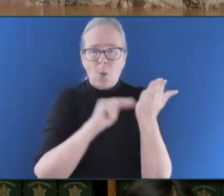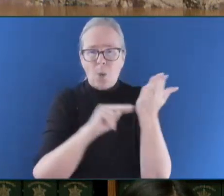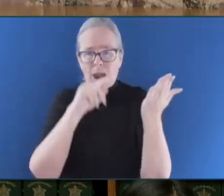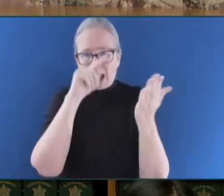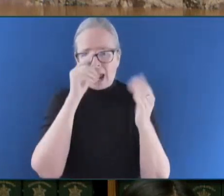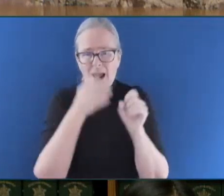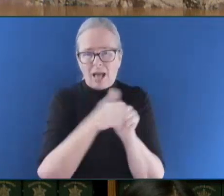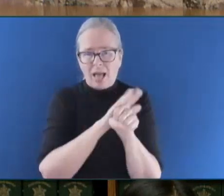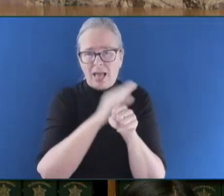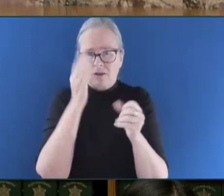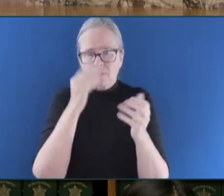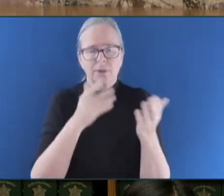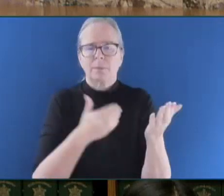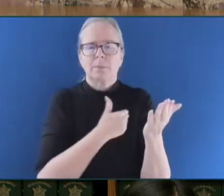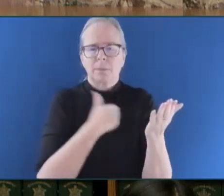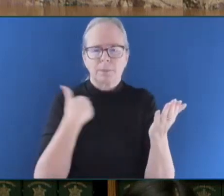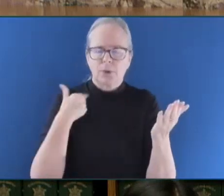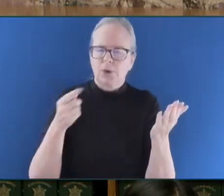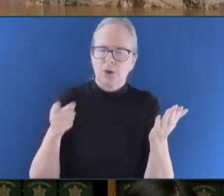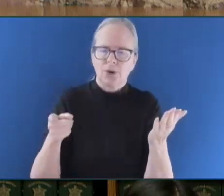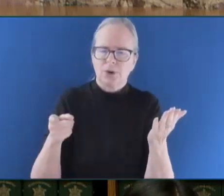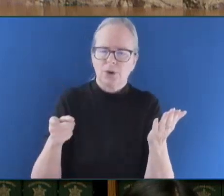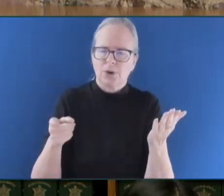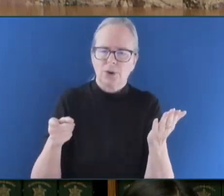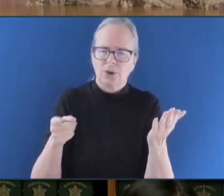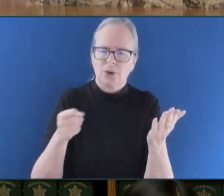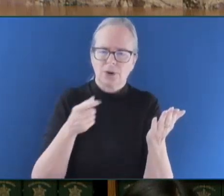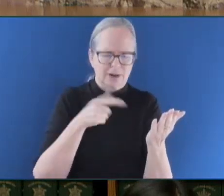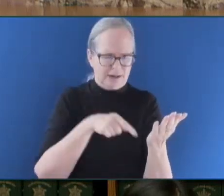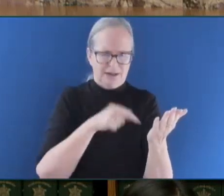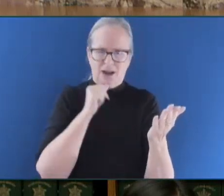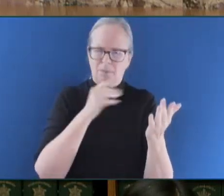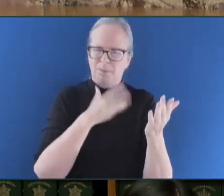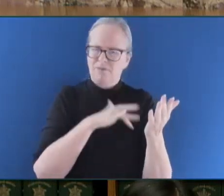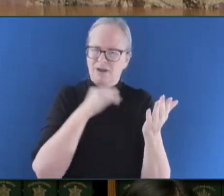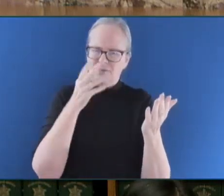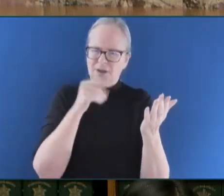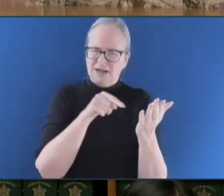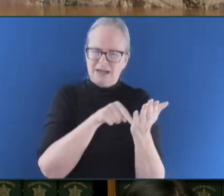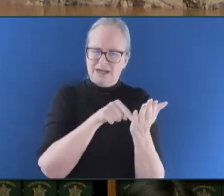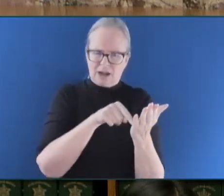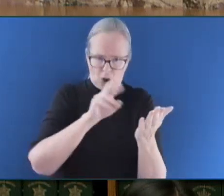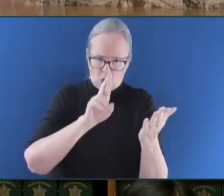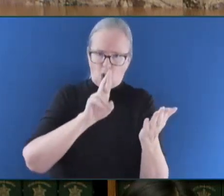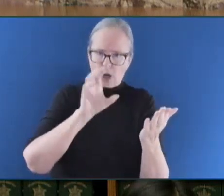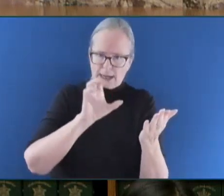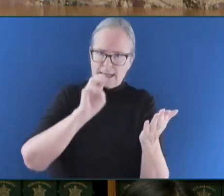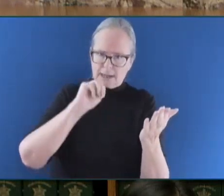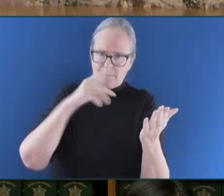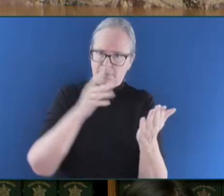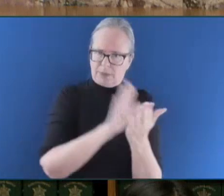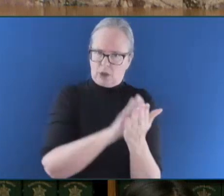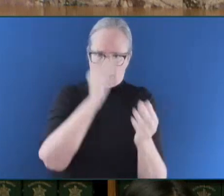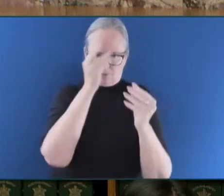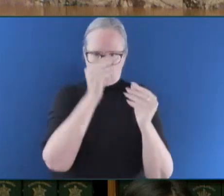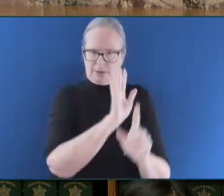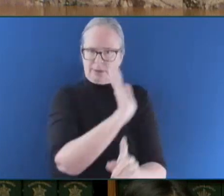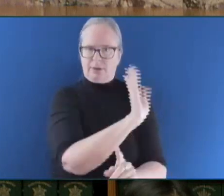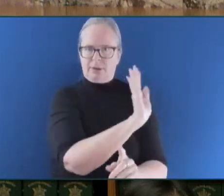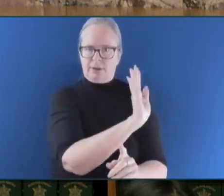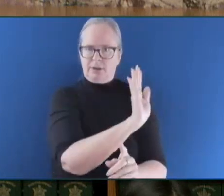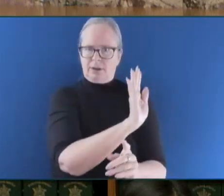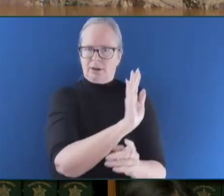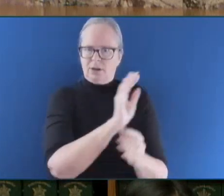provincial information, that is RCMP information, and that is relates to specific confidential RCMP